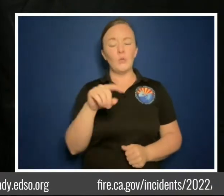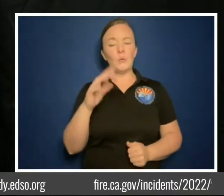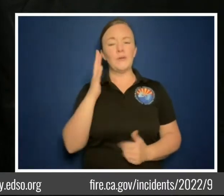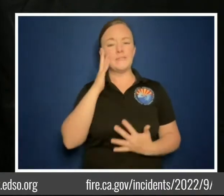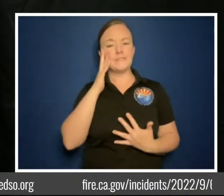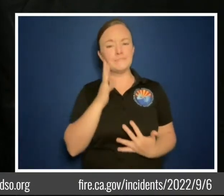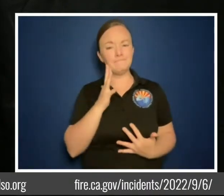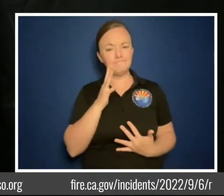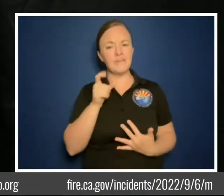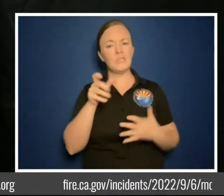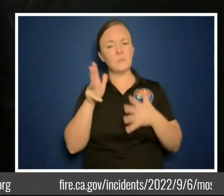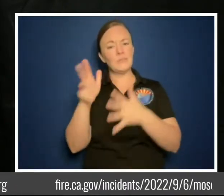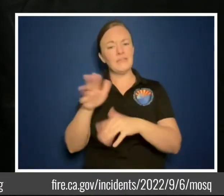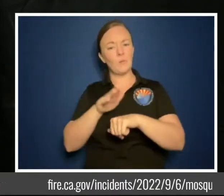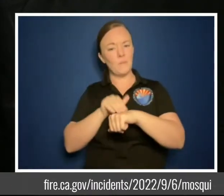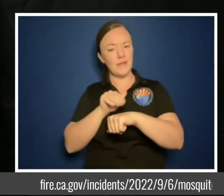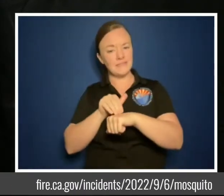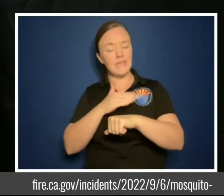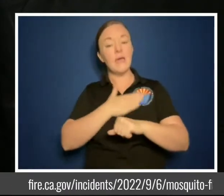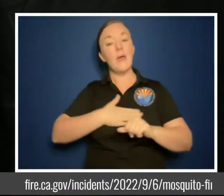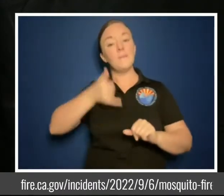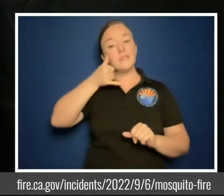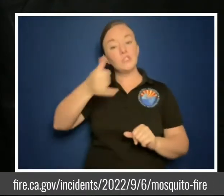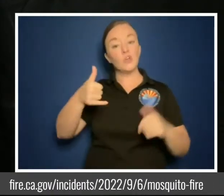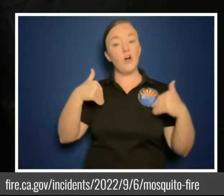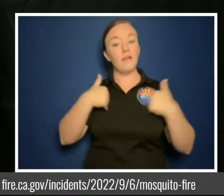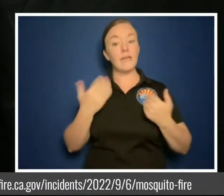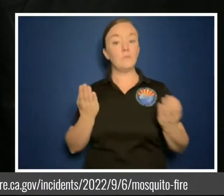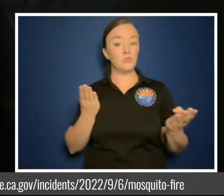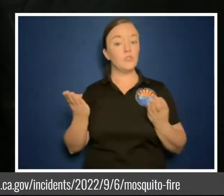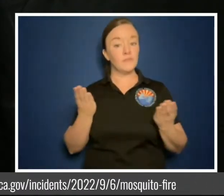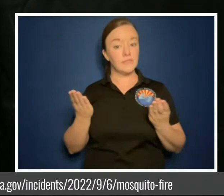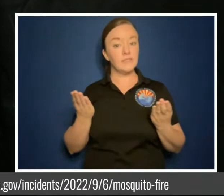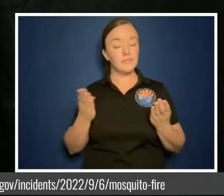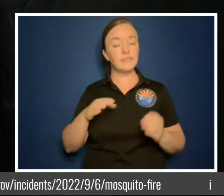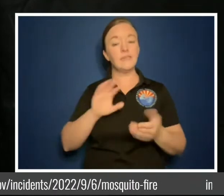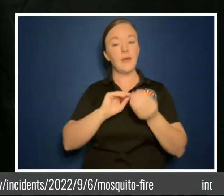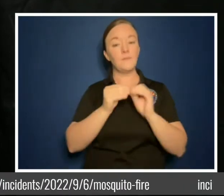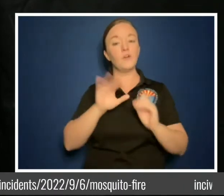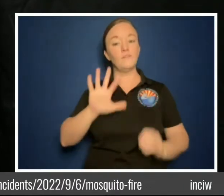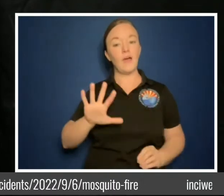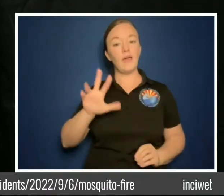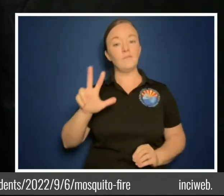behind, we ask that you call Animal Services at